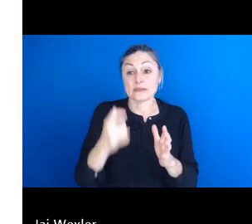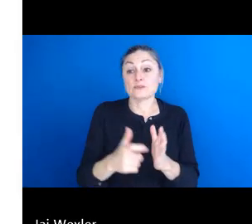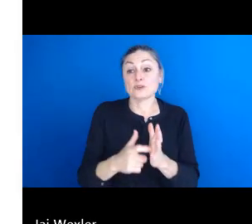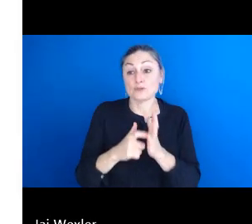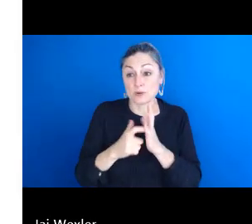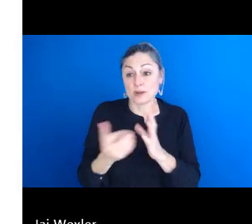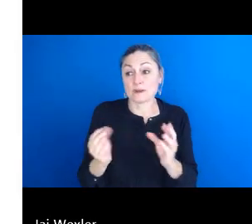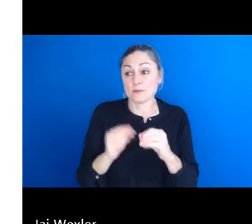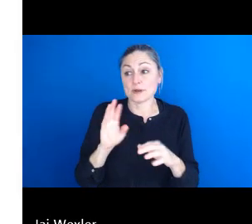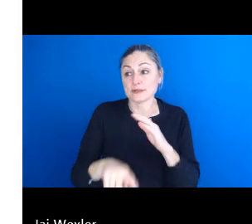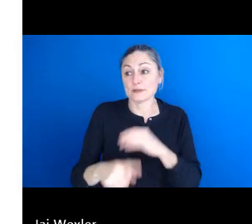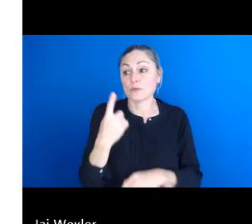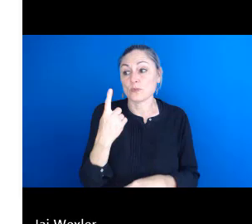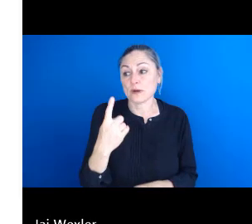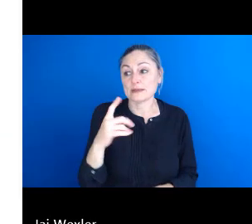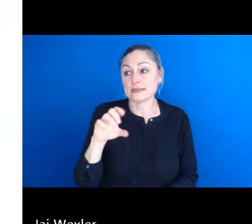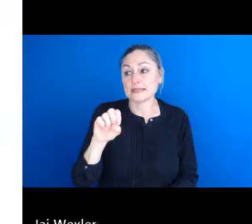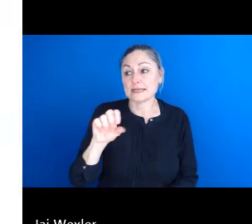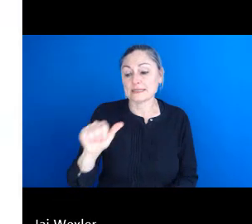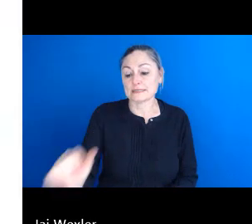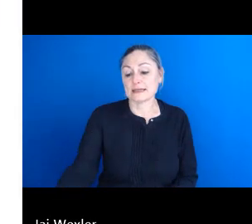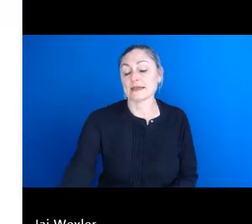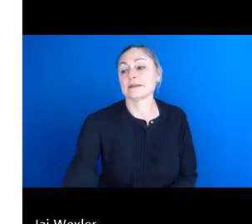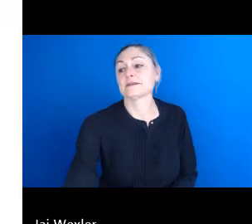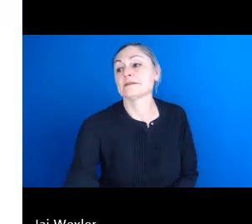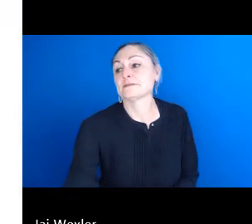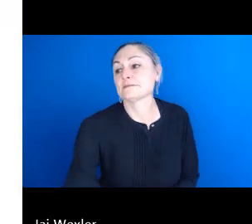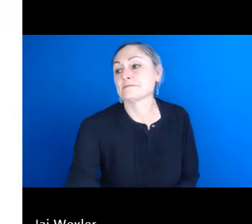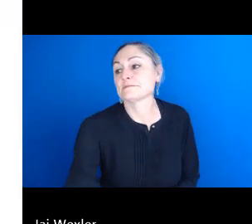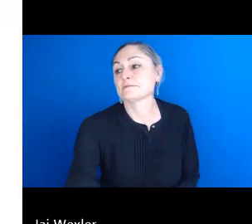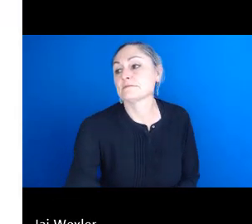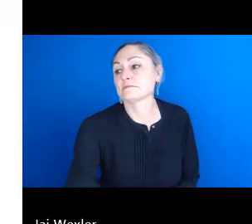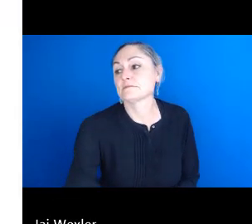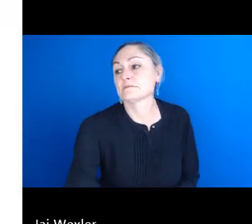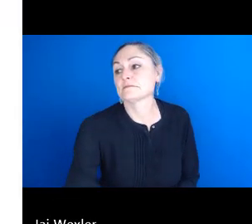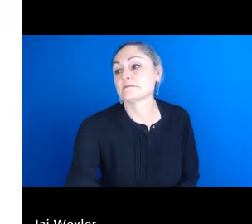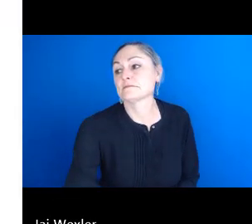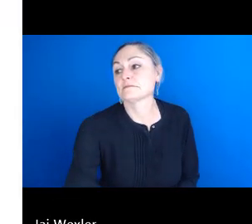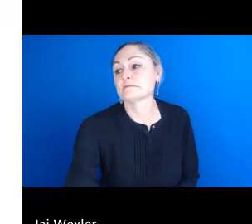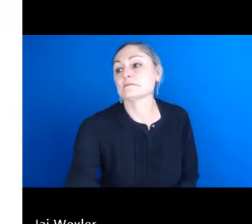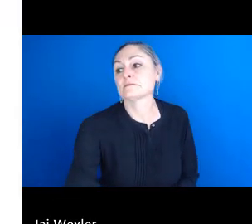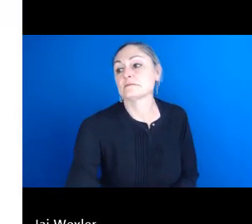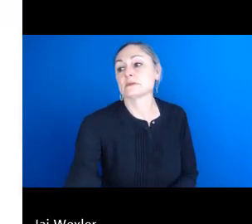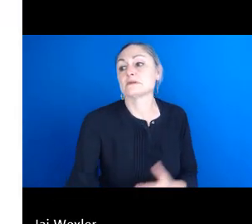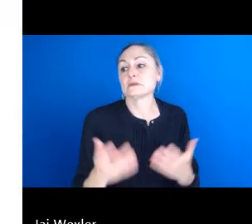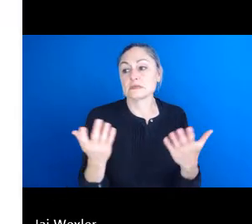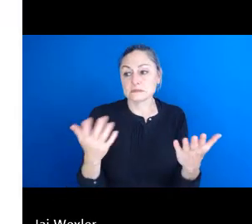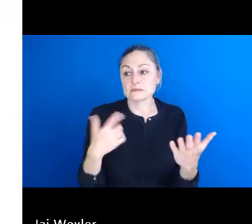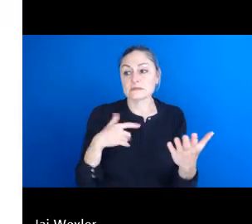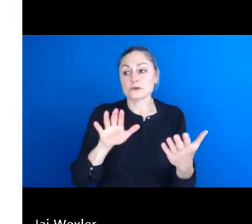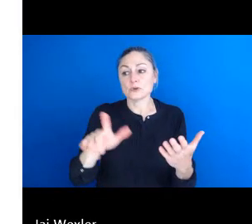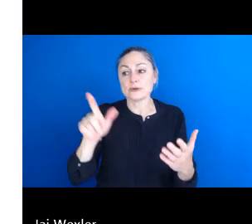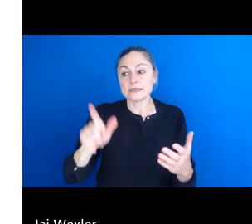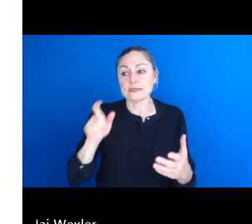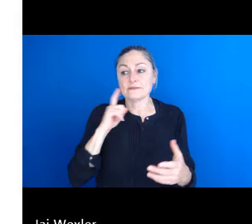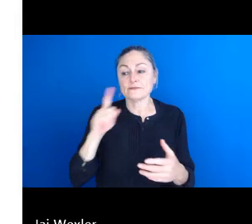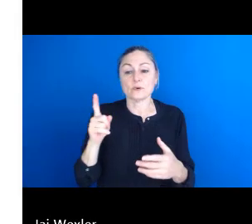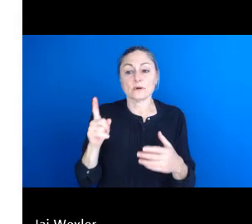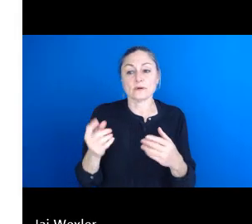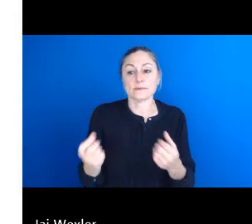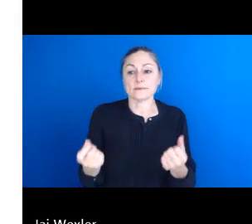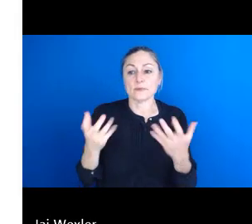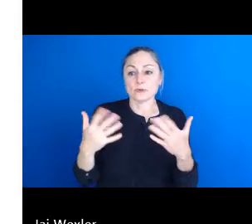one ESA, you should provide some justification and documentation as to your need for multiple animals. What